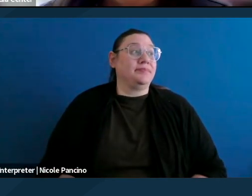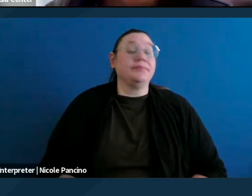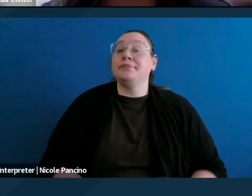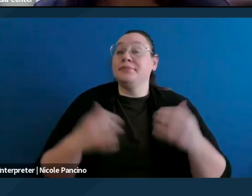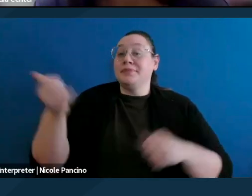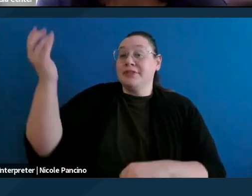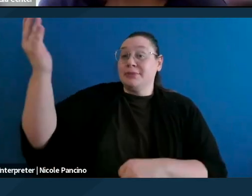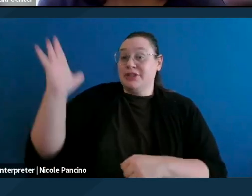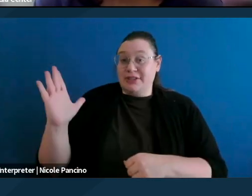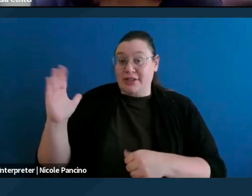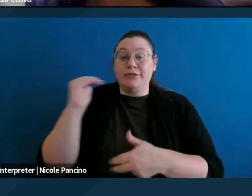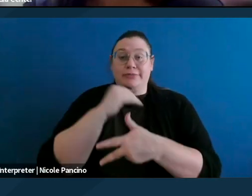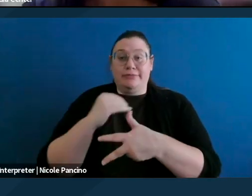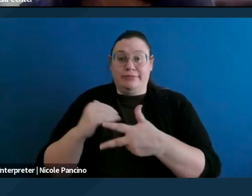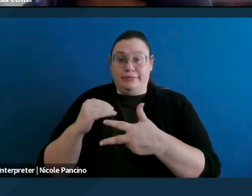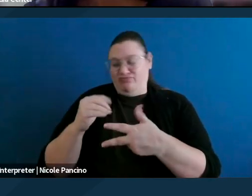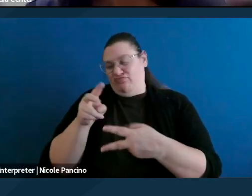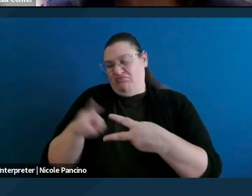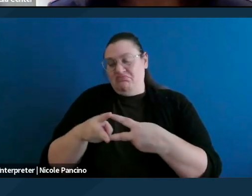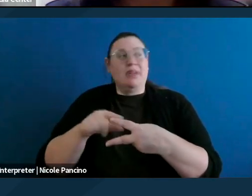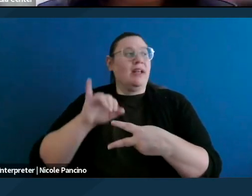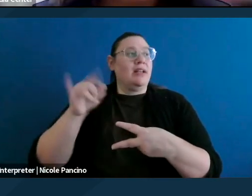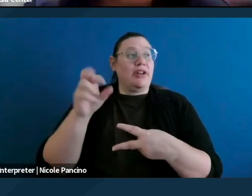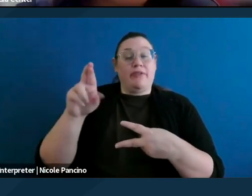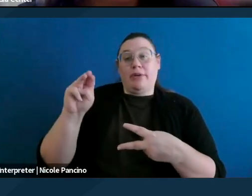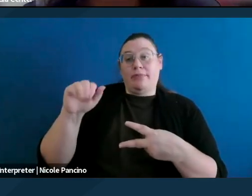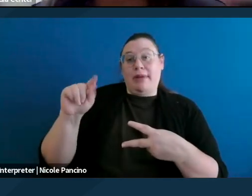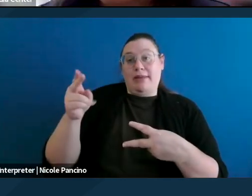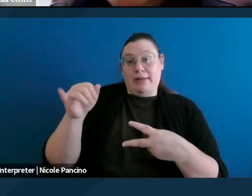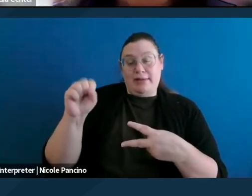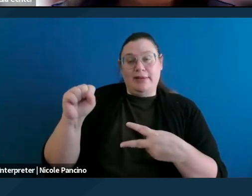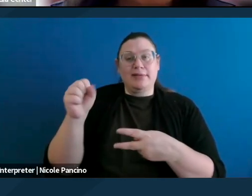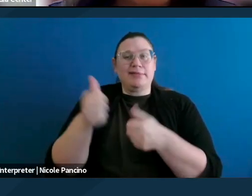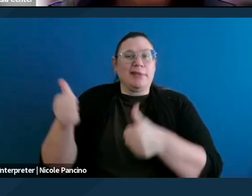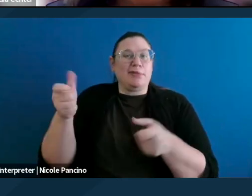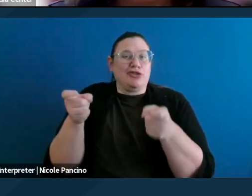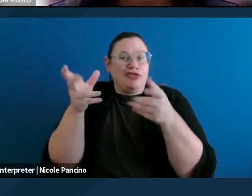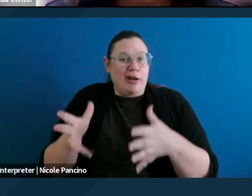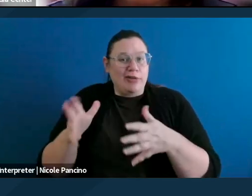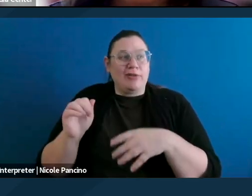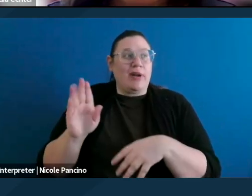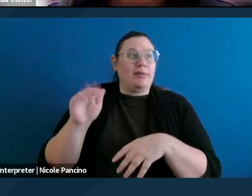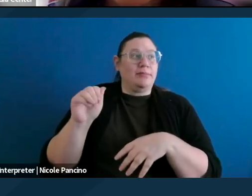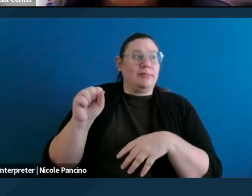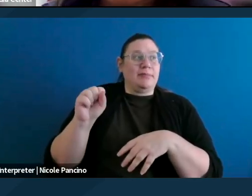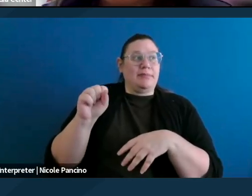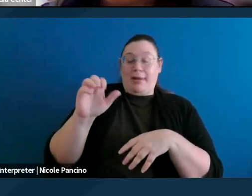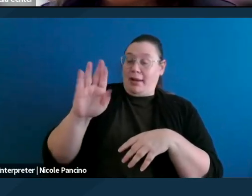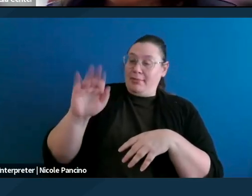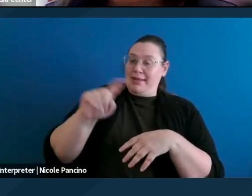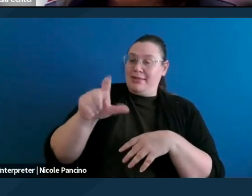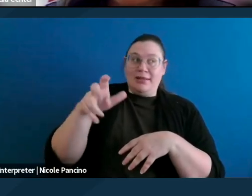Today's presenters are Jennifer Mathis, who is the Deputy Director of the Bauselin Center for Mental Health